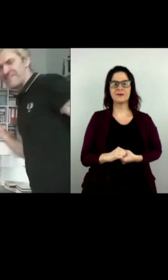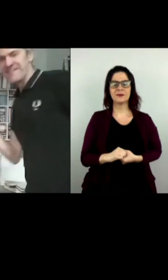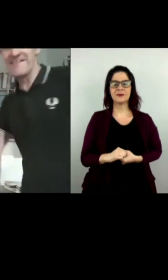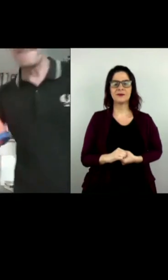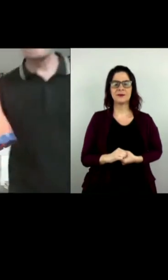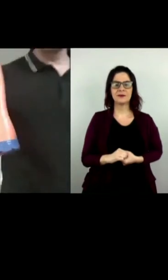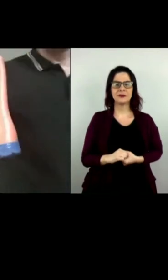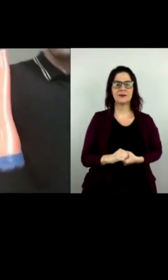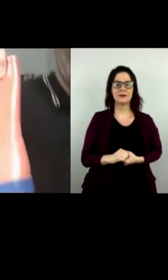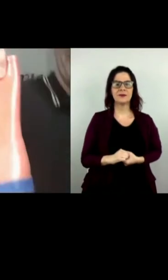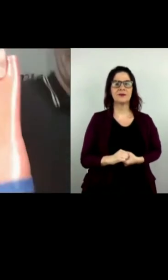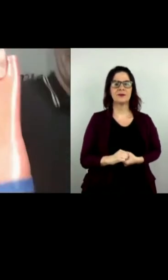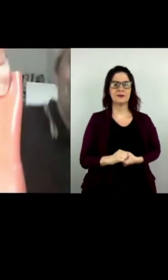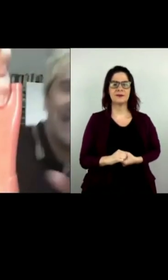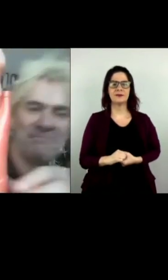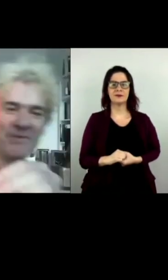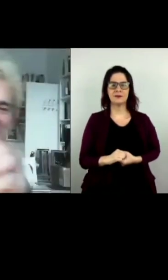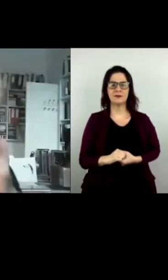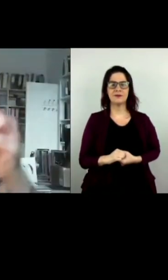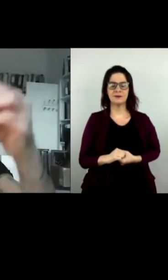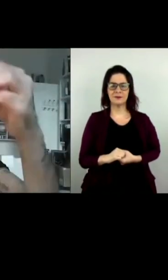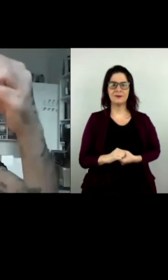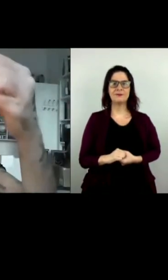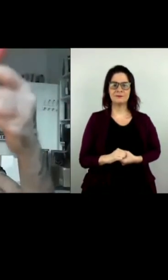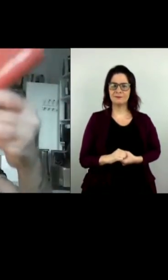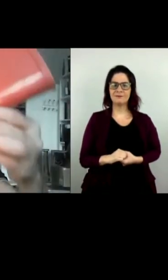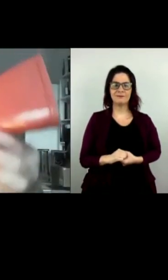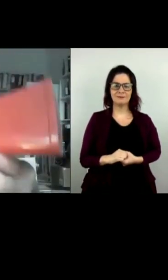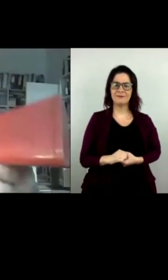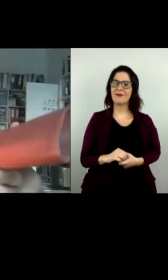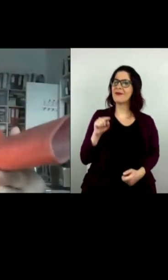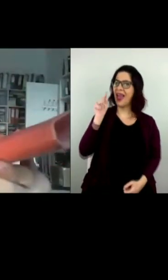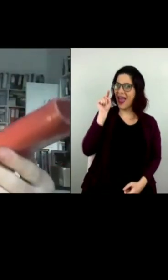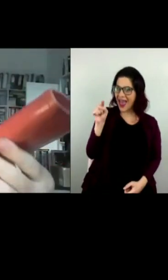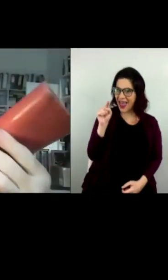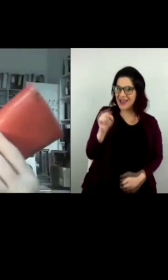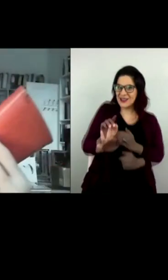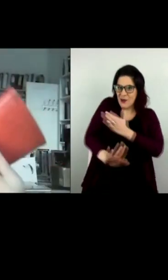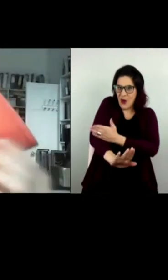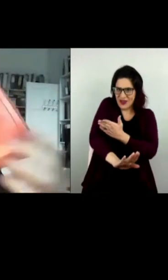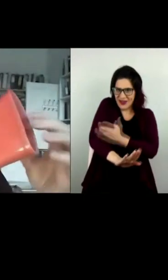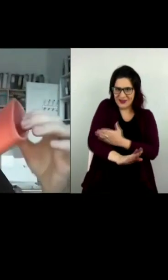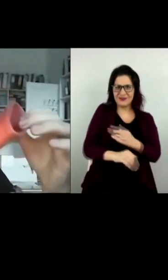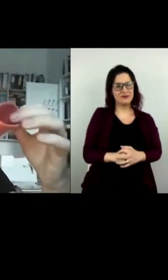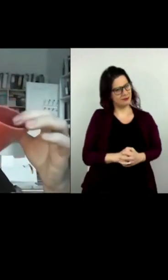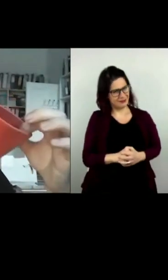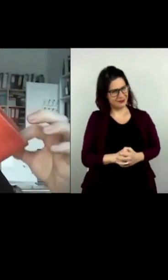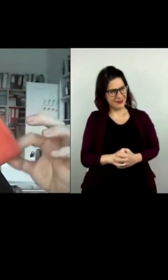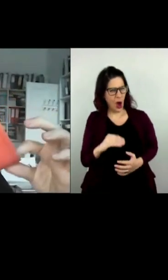I have this boot. Oh, they are pinky?